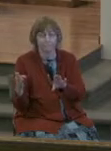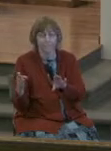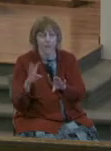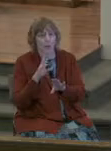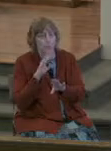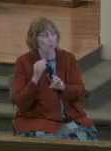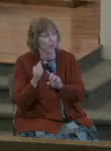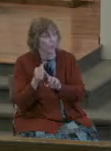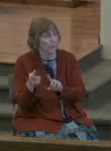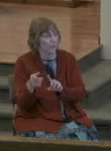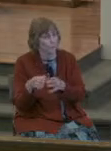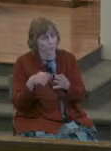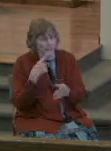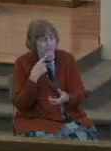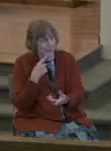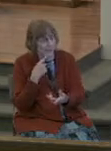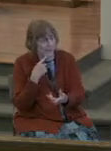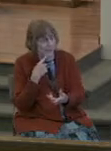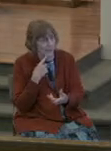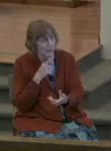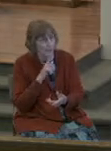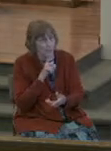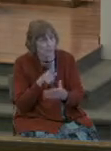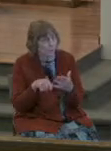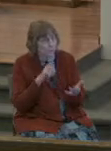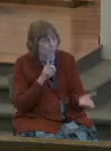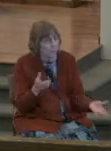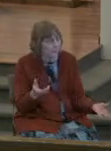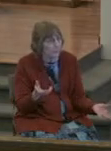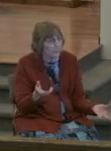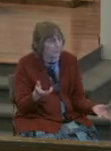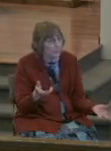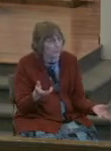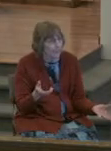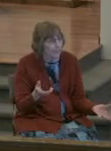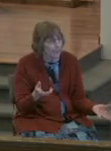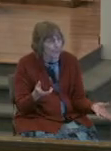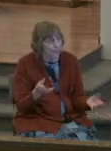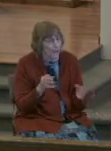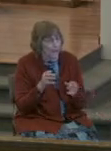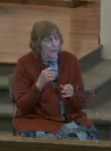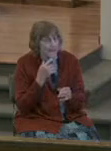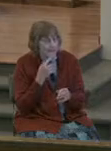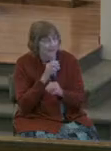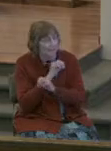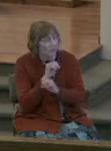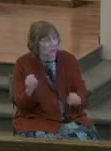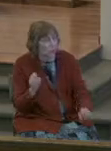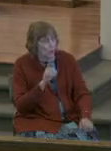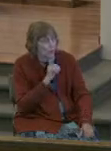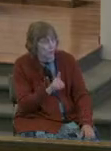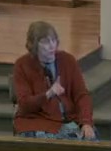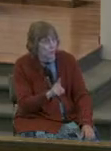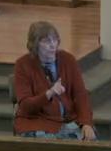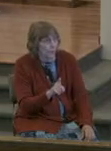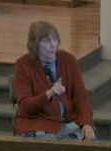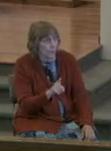started talking to him. And you know what he said? He said, what is truth? And he said, there is no